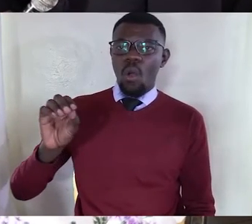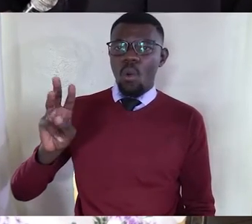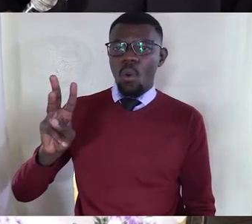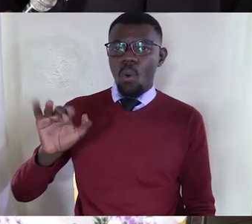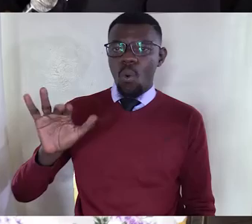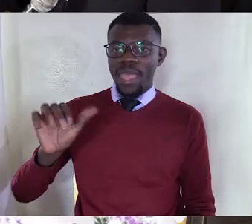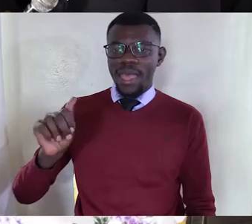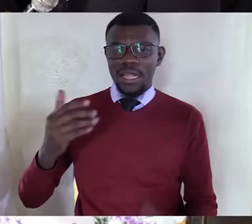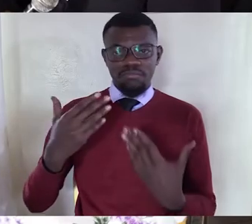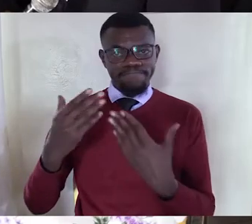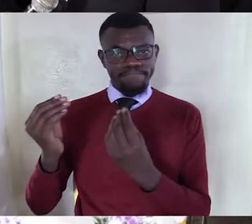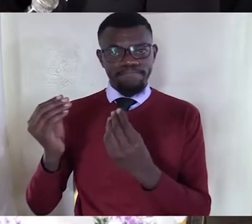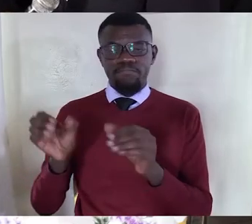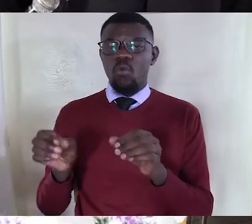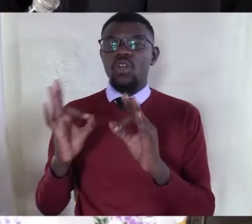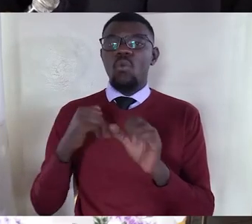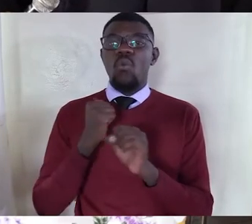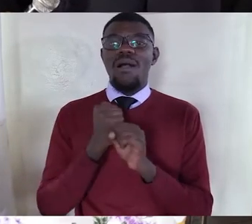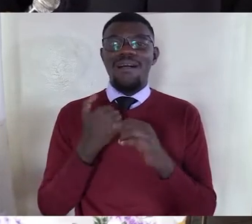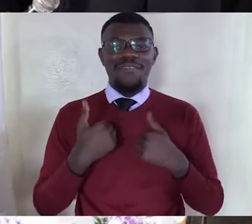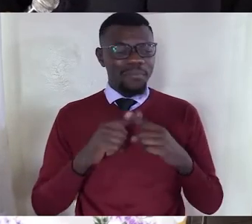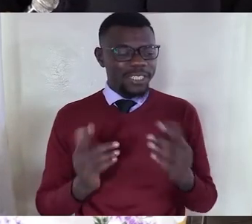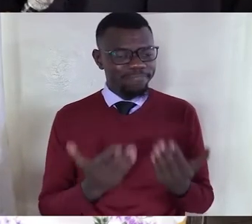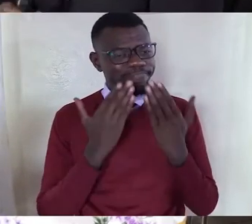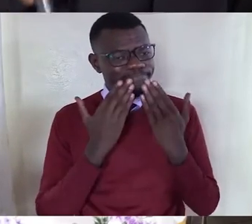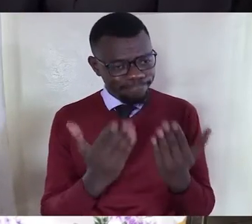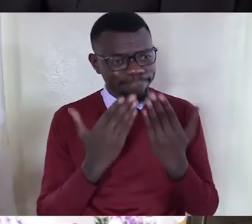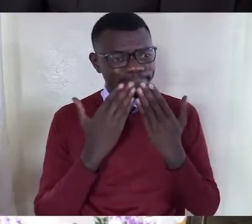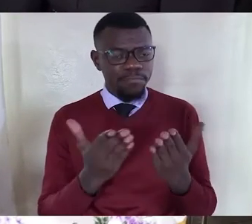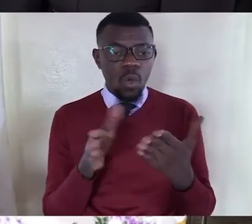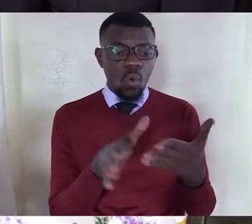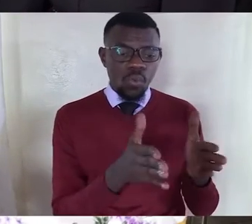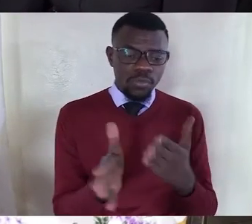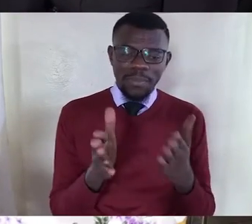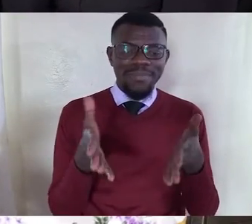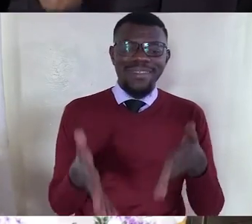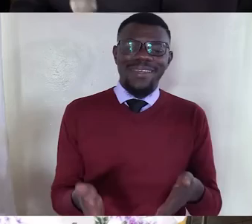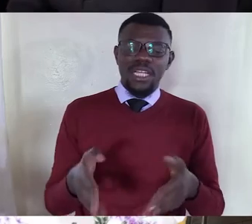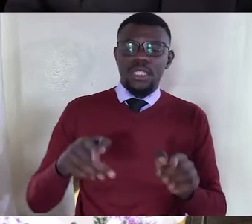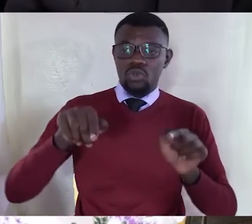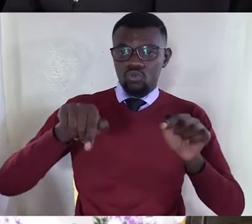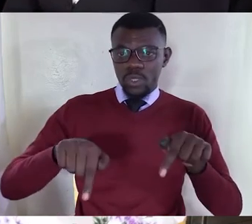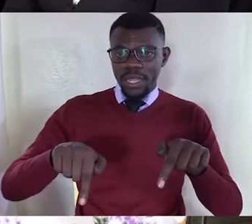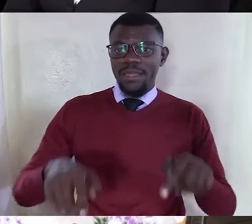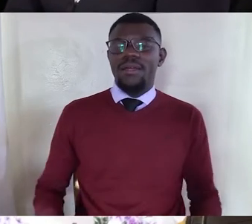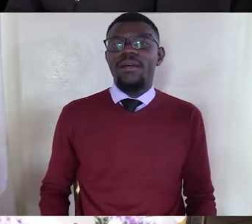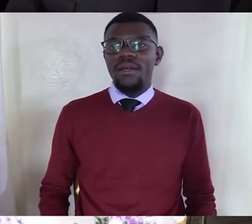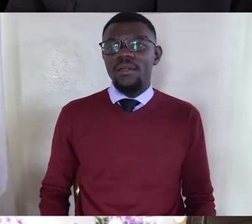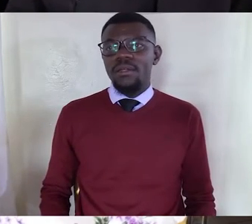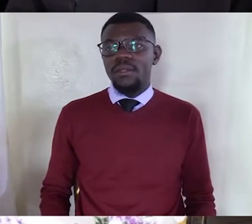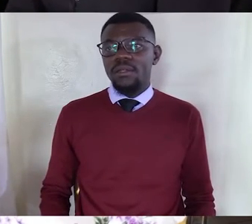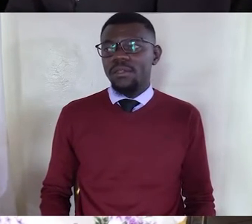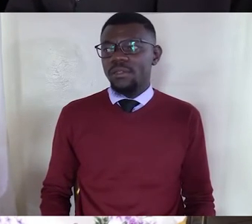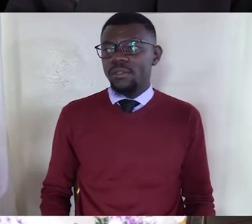an office, we do act on complaints and issues that are brought to